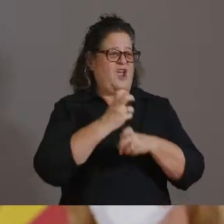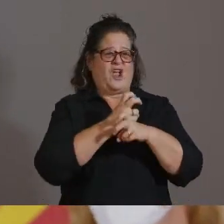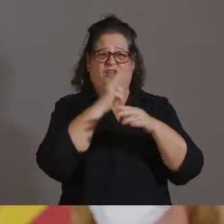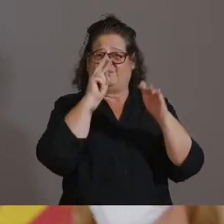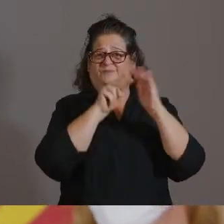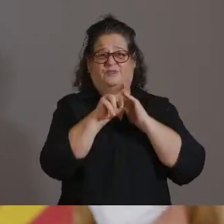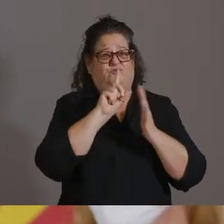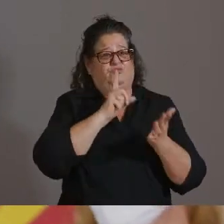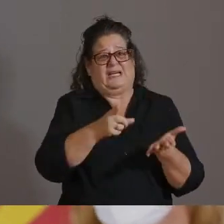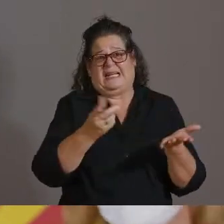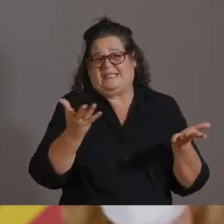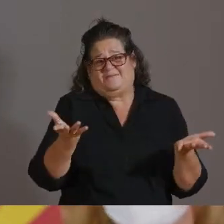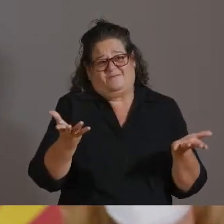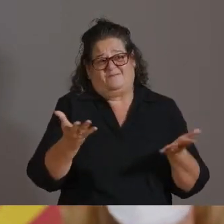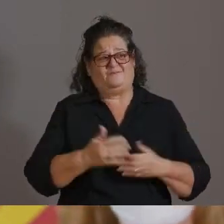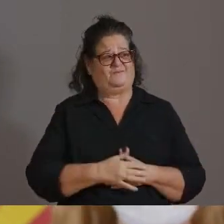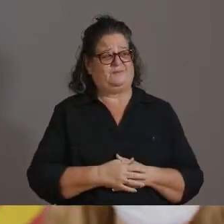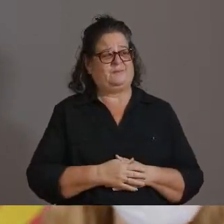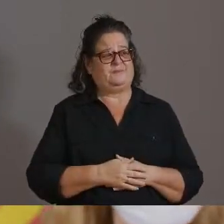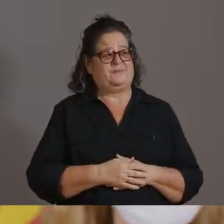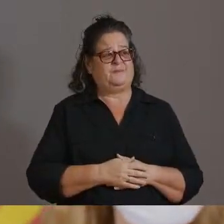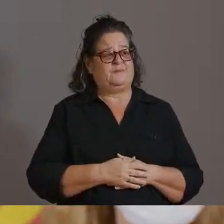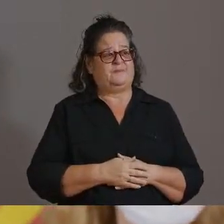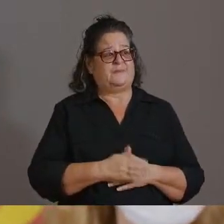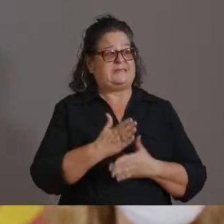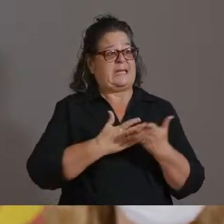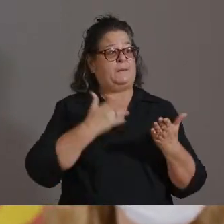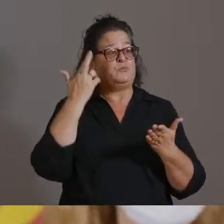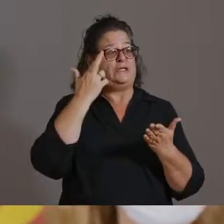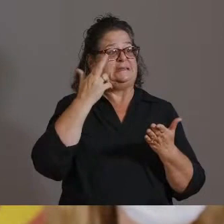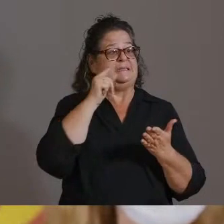these good people came out today, and again, thank you,